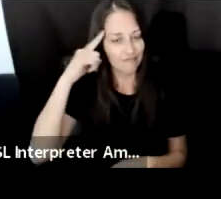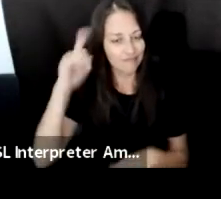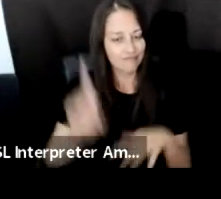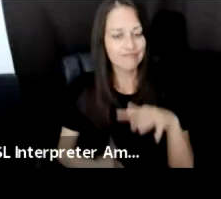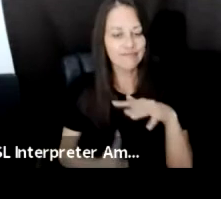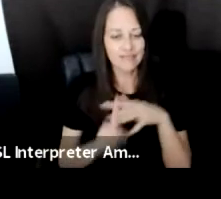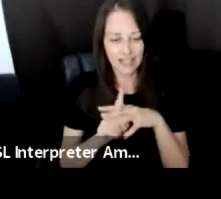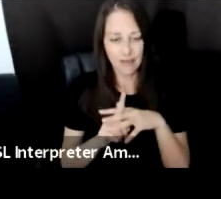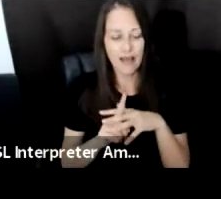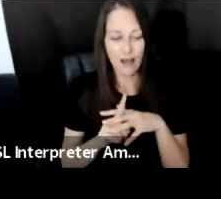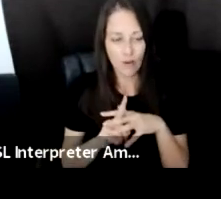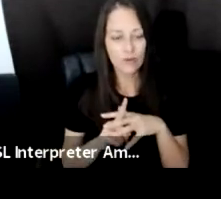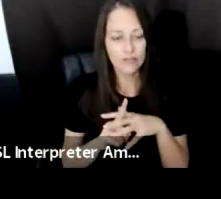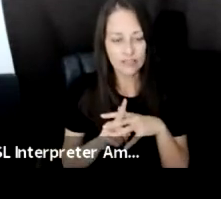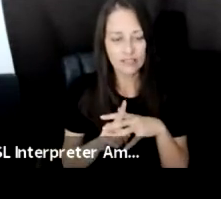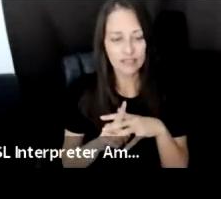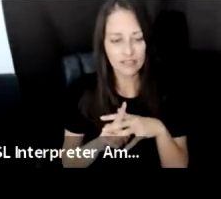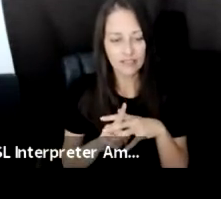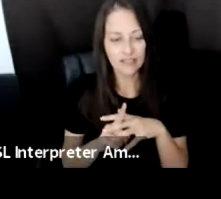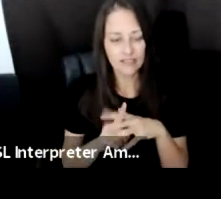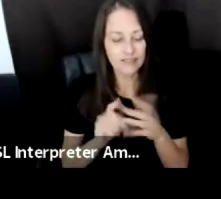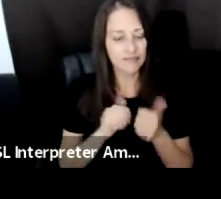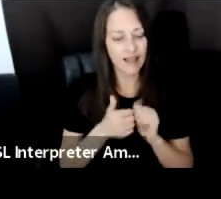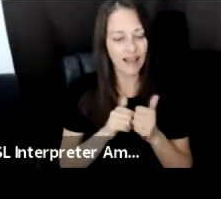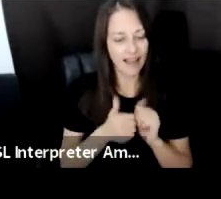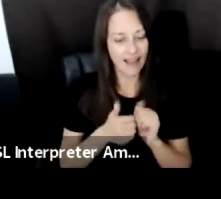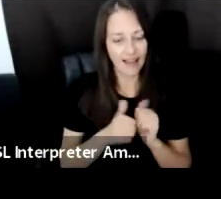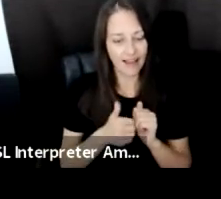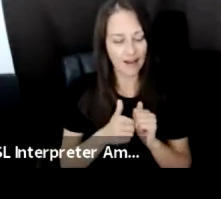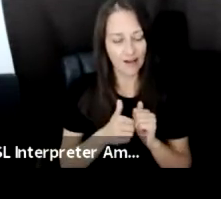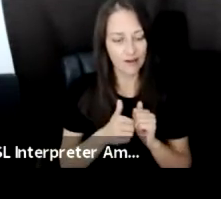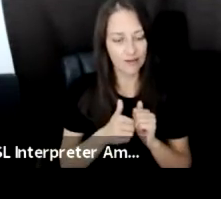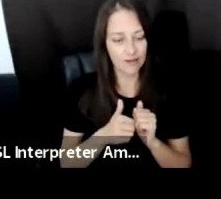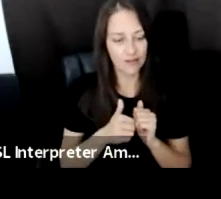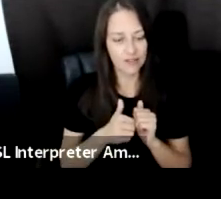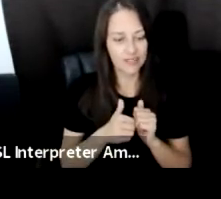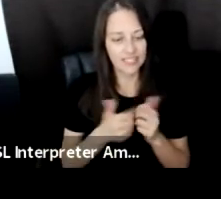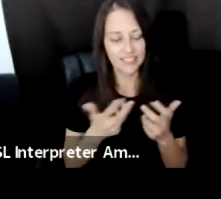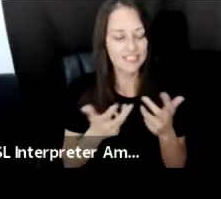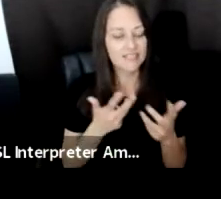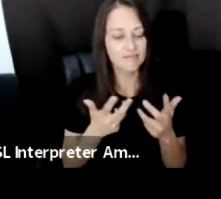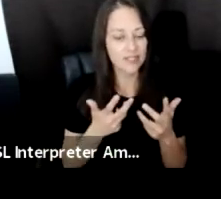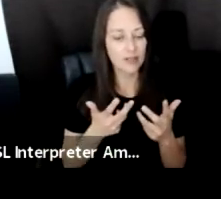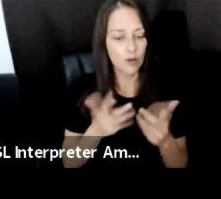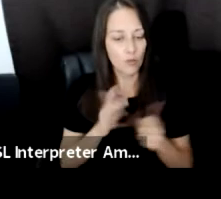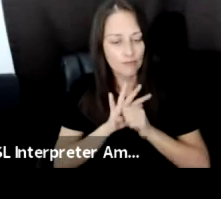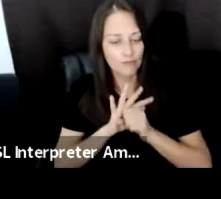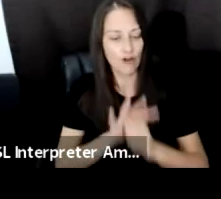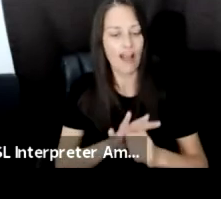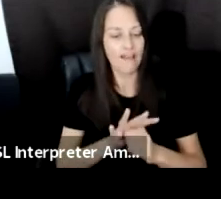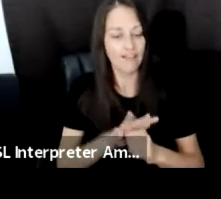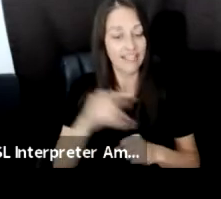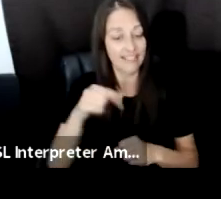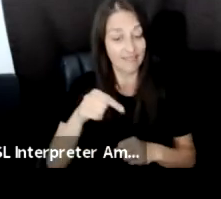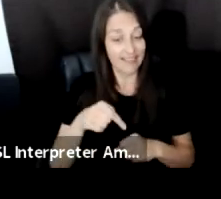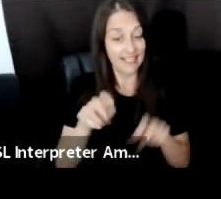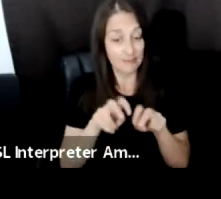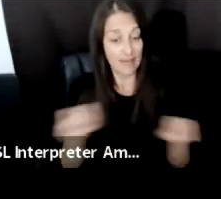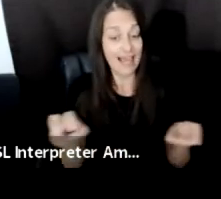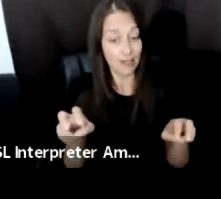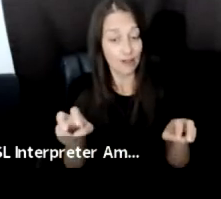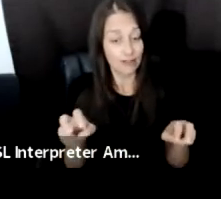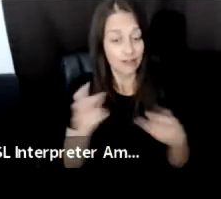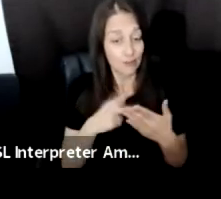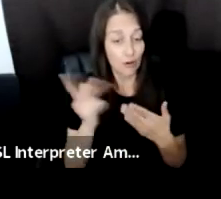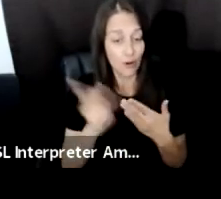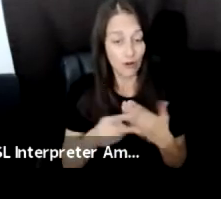bit about what, you know, the framing or the driving forces behind this series for this panel, right? And like, it's